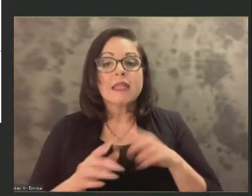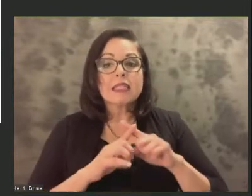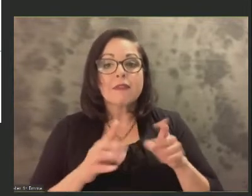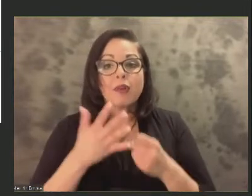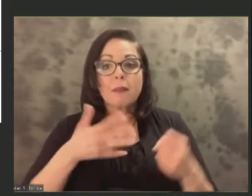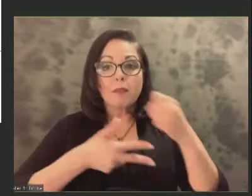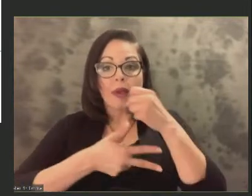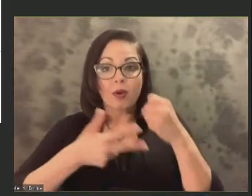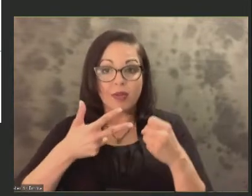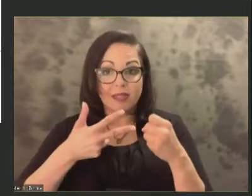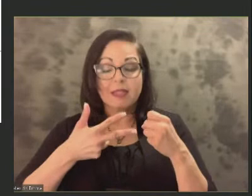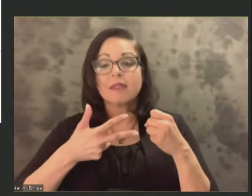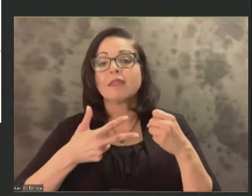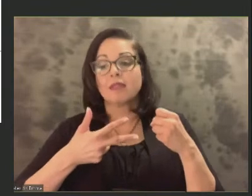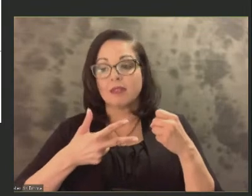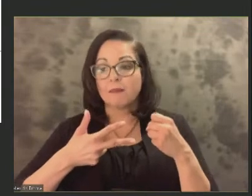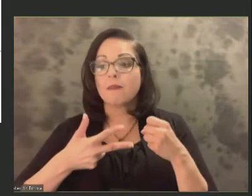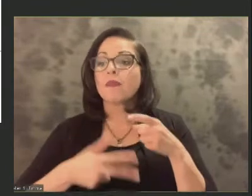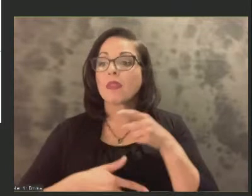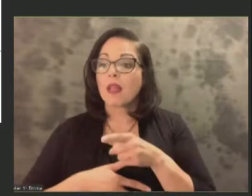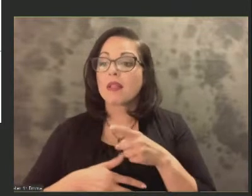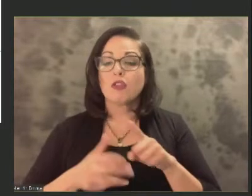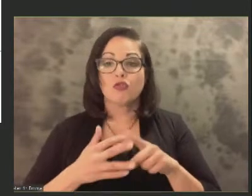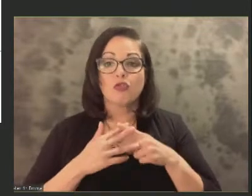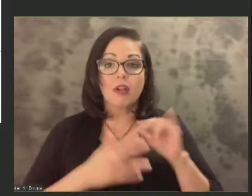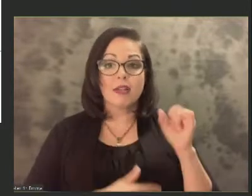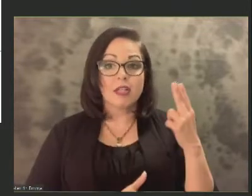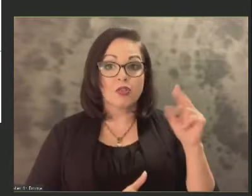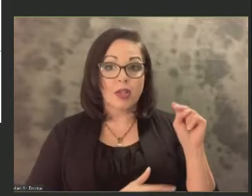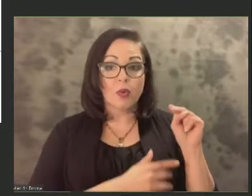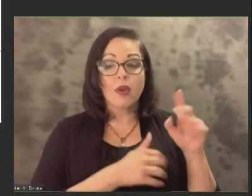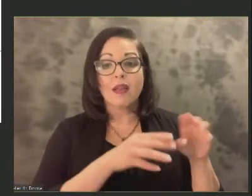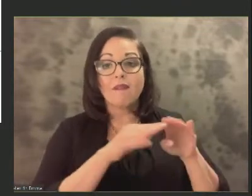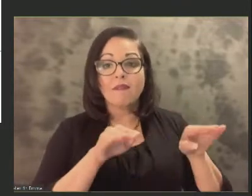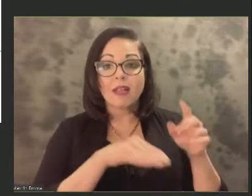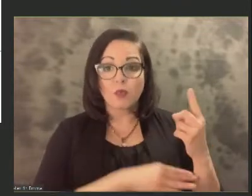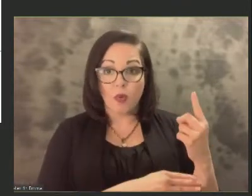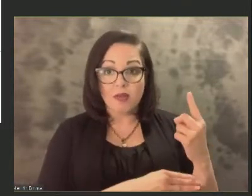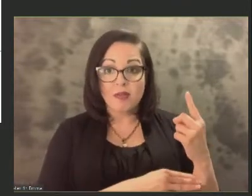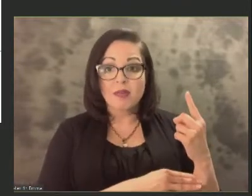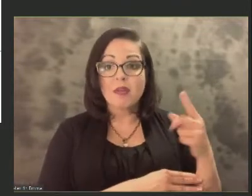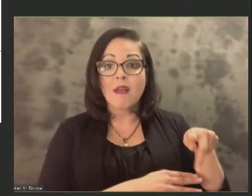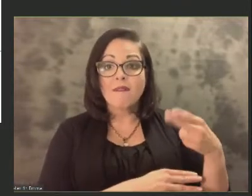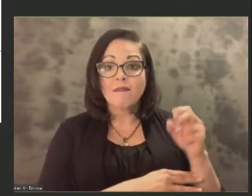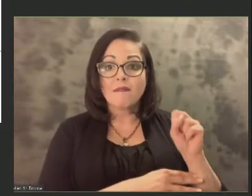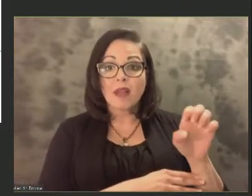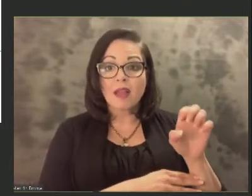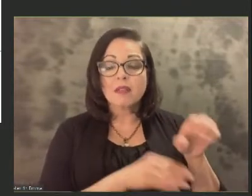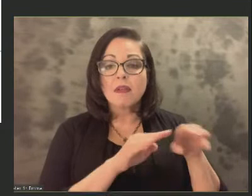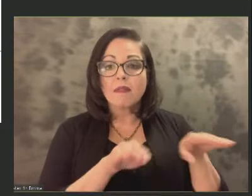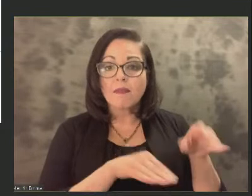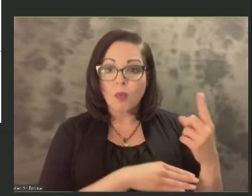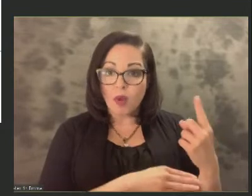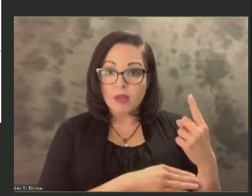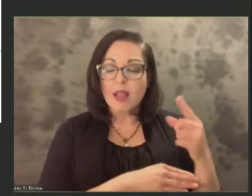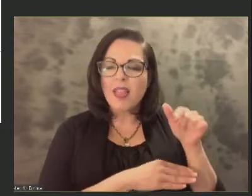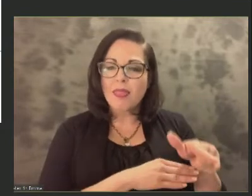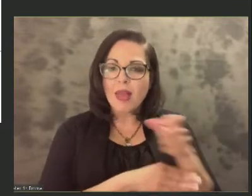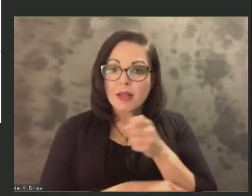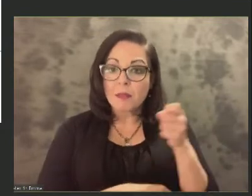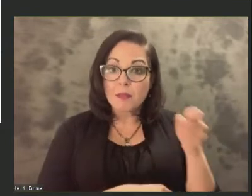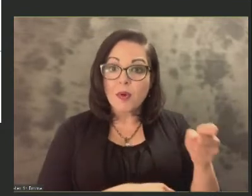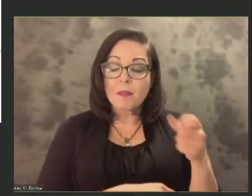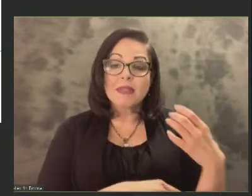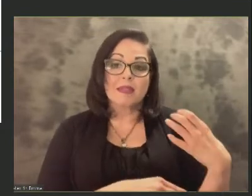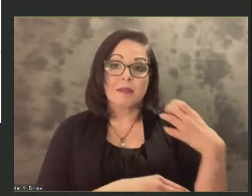in 3 phases started in January with phase 1. And this phase 1 led to the appointment of Madam